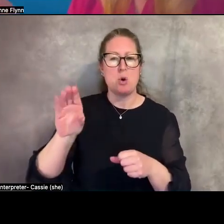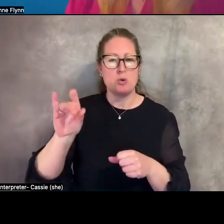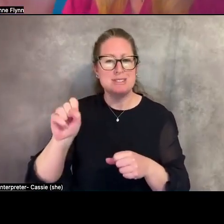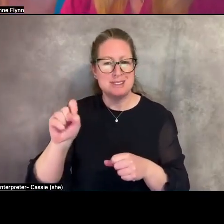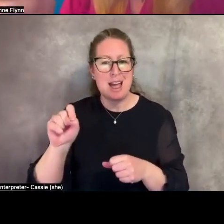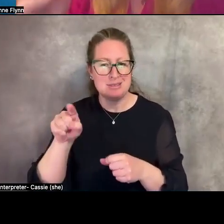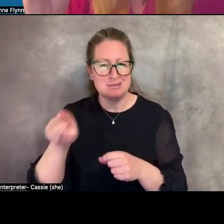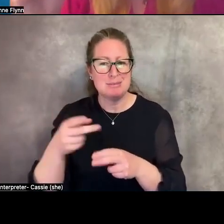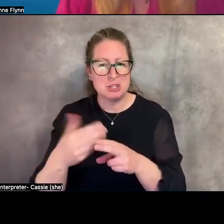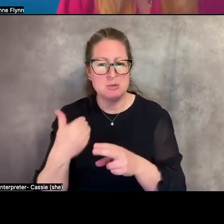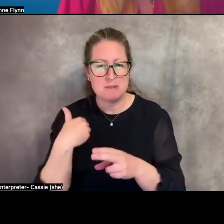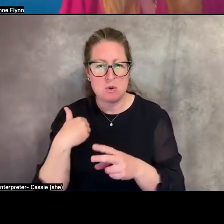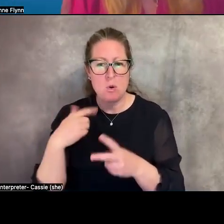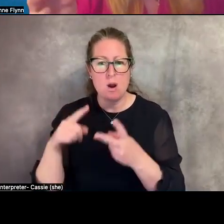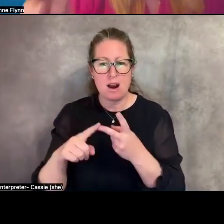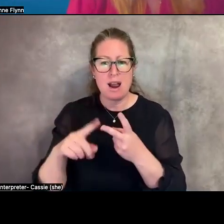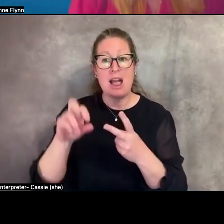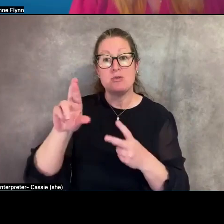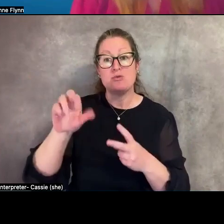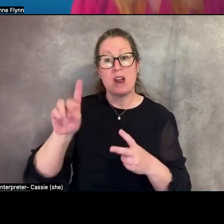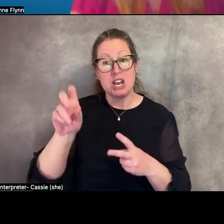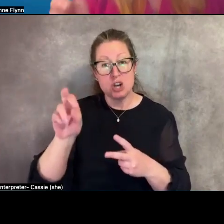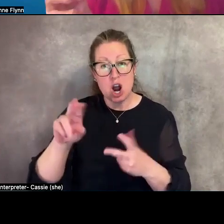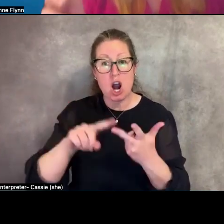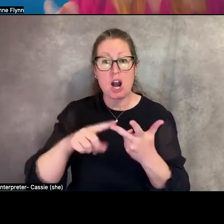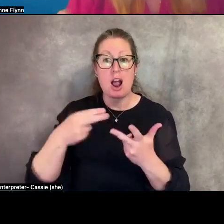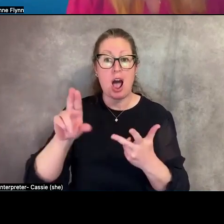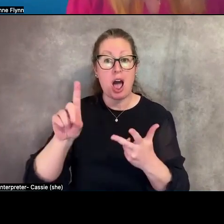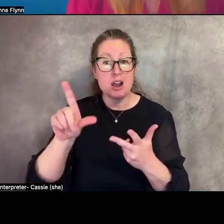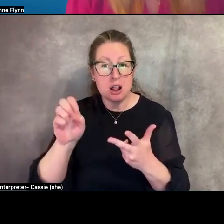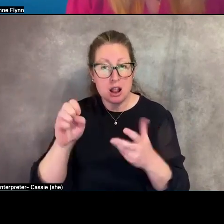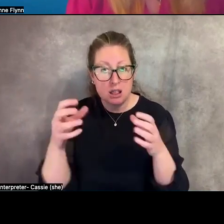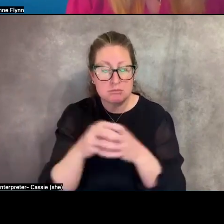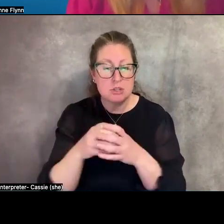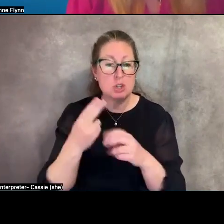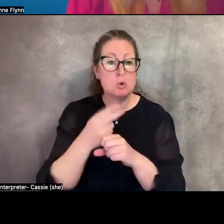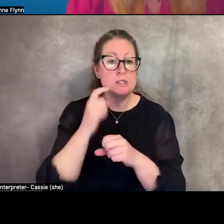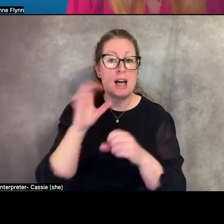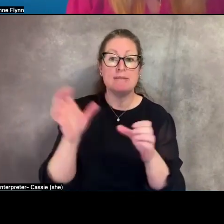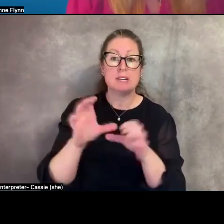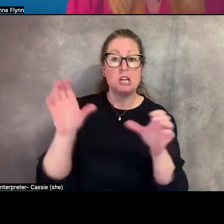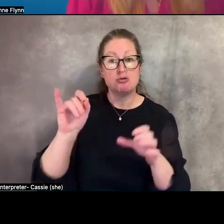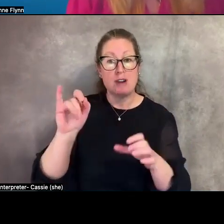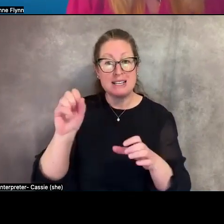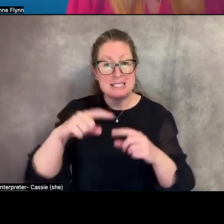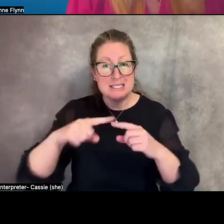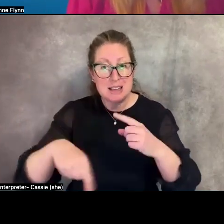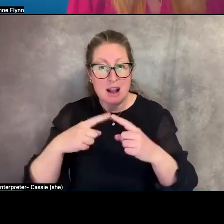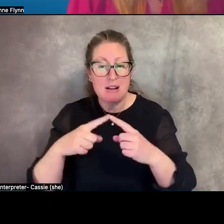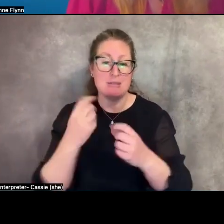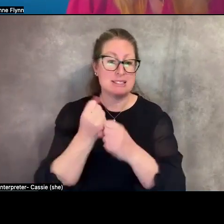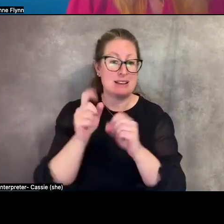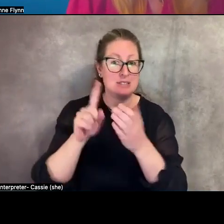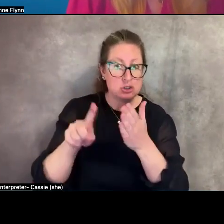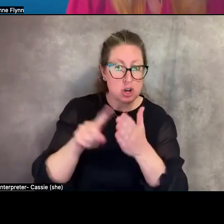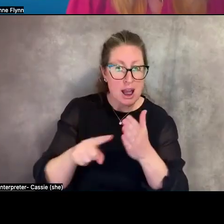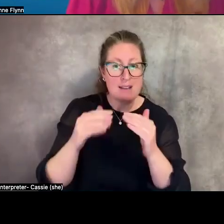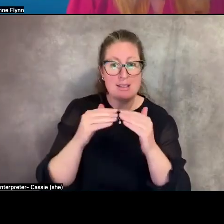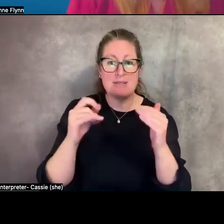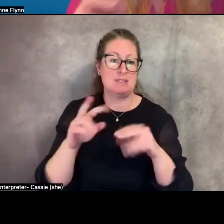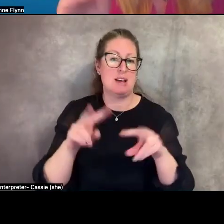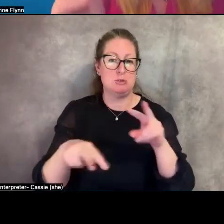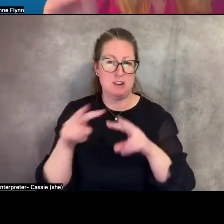elements of MANT that include radar, huddles, the use of the crisis cycle, as well as our safety checks and levels of